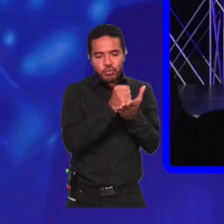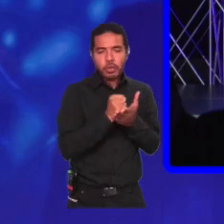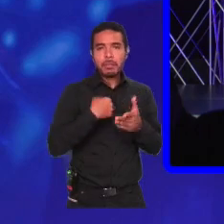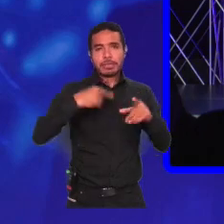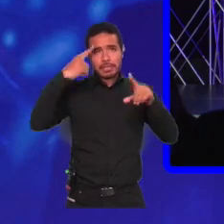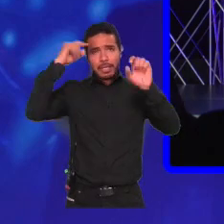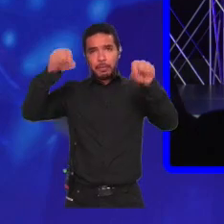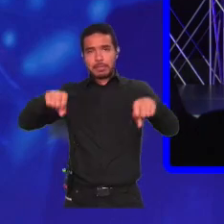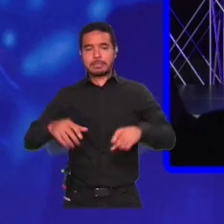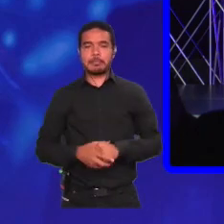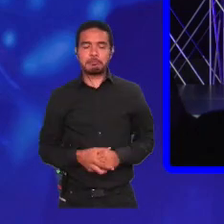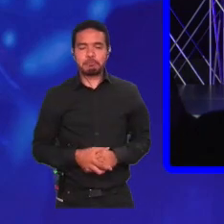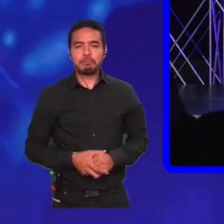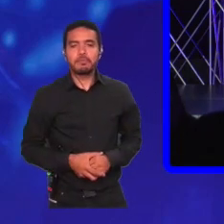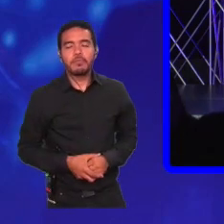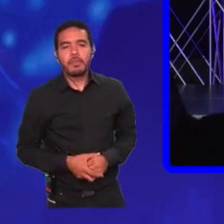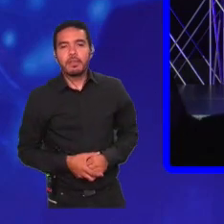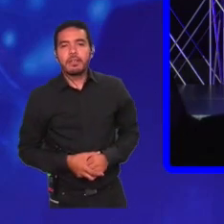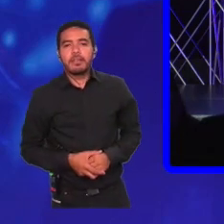is,